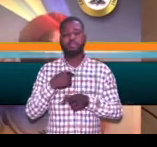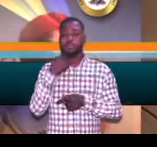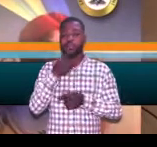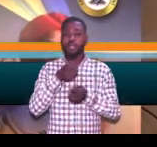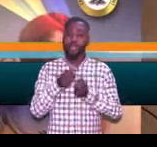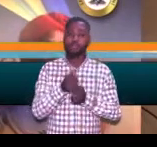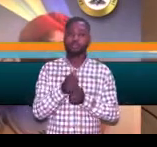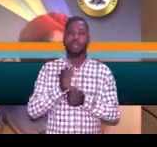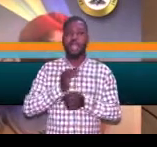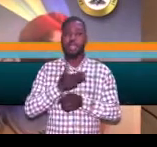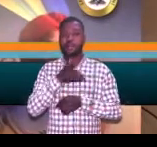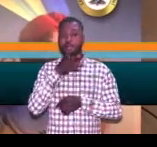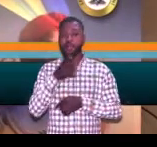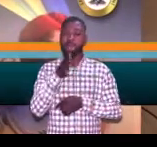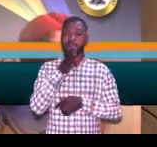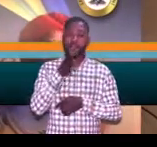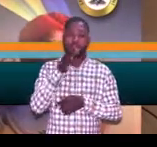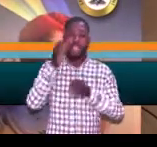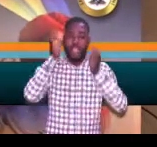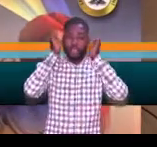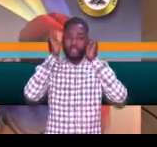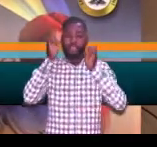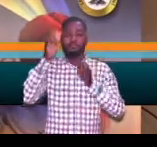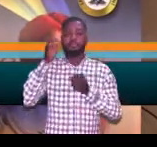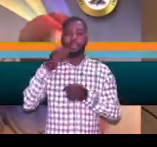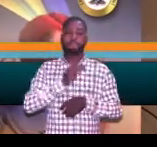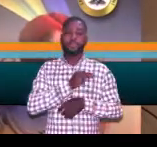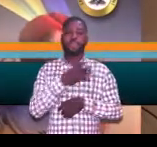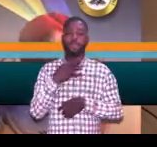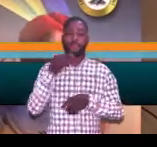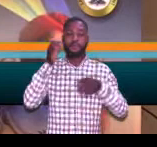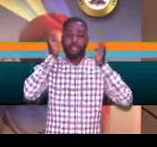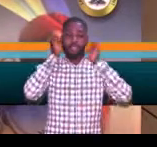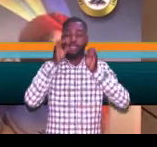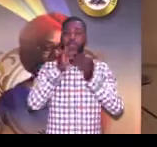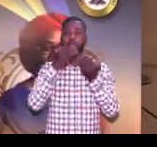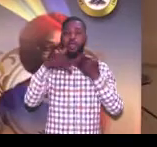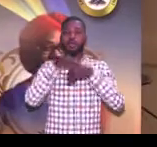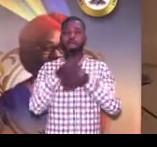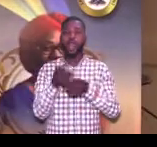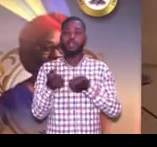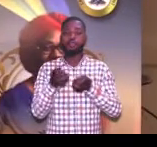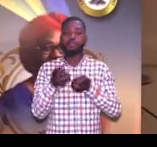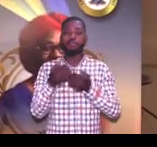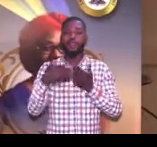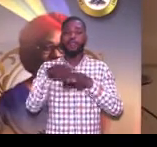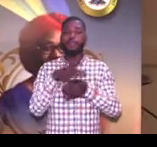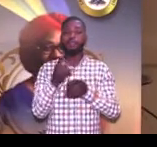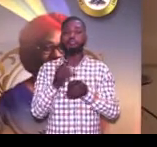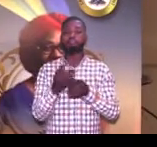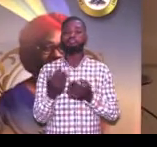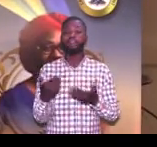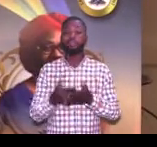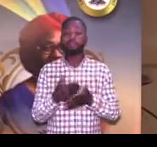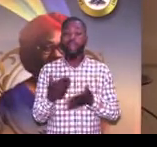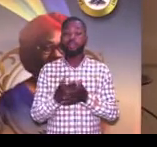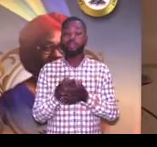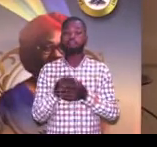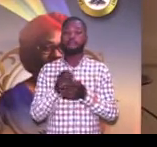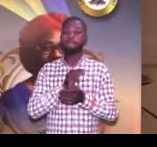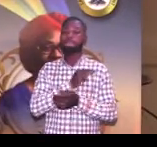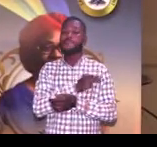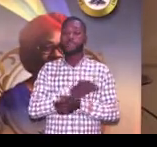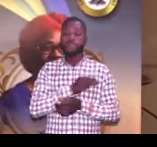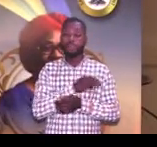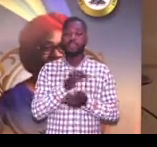about our mommy. She's Mommy Education. You know, the Ministry of Education is the overall, the modern ministry that